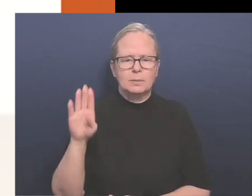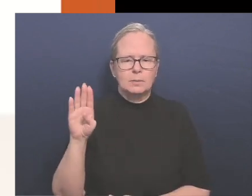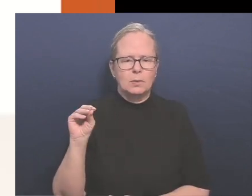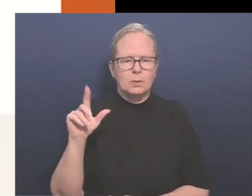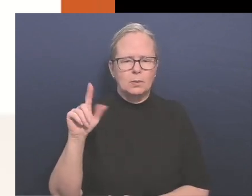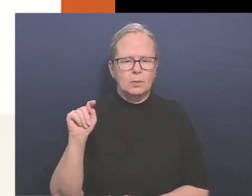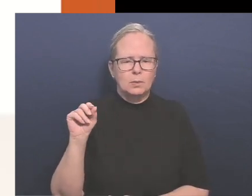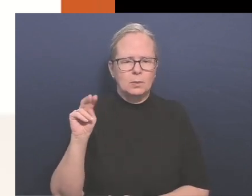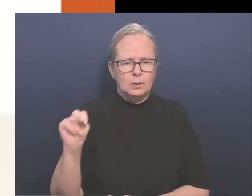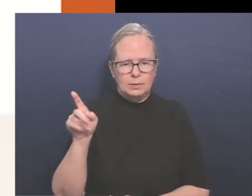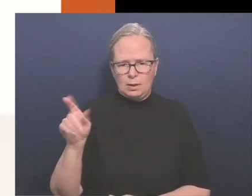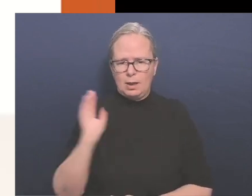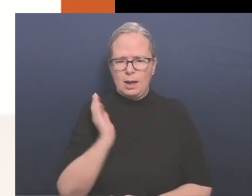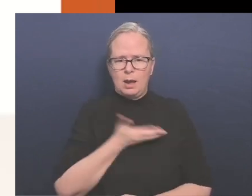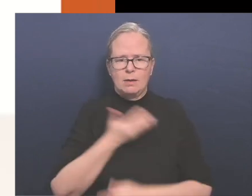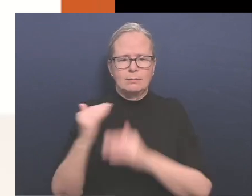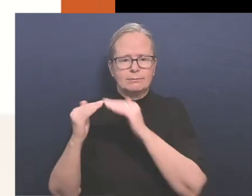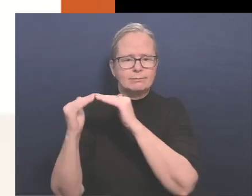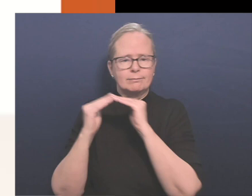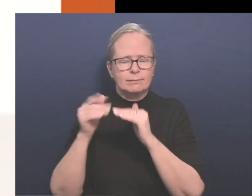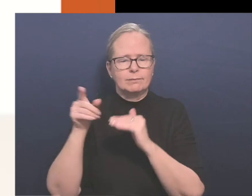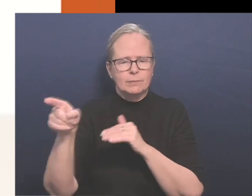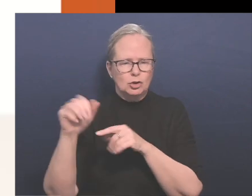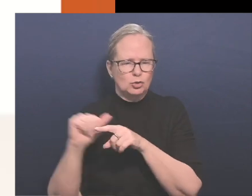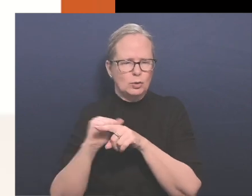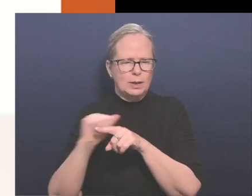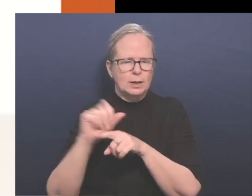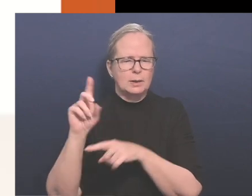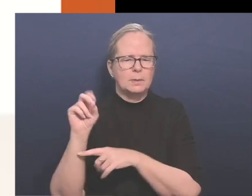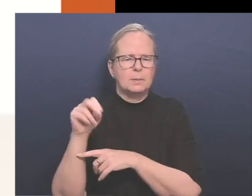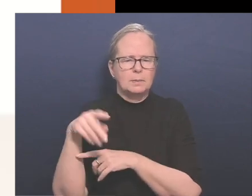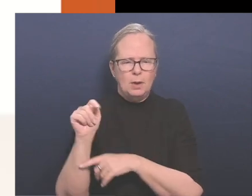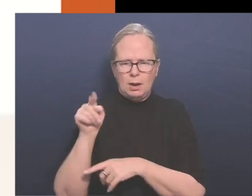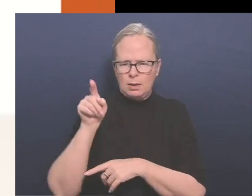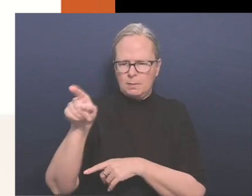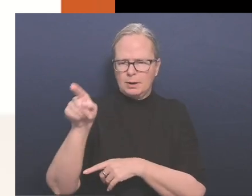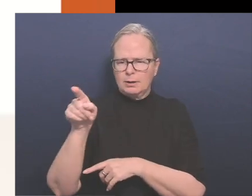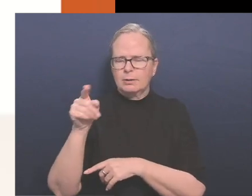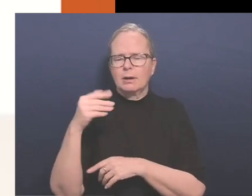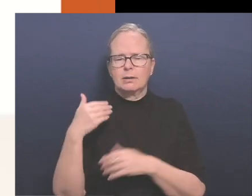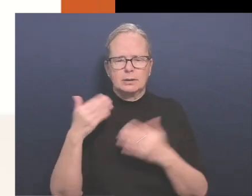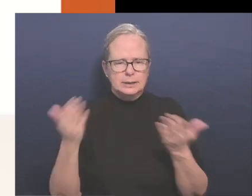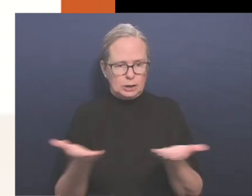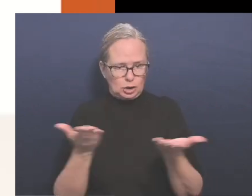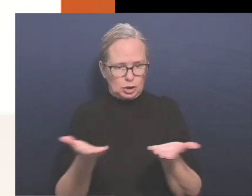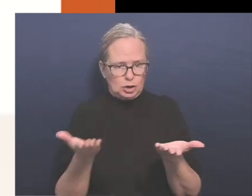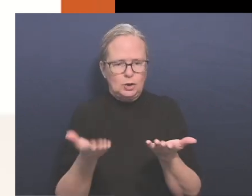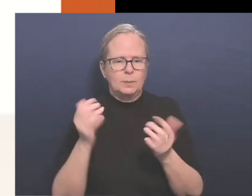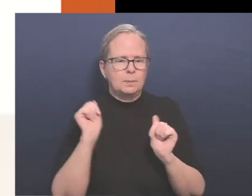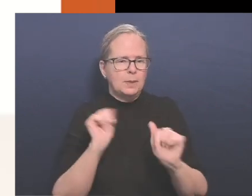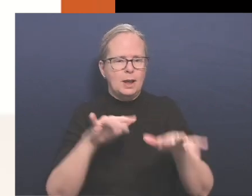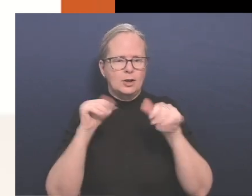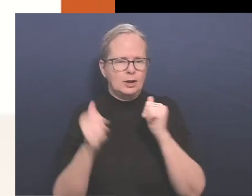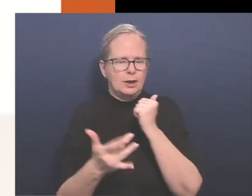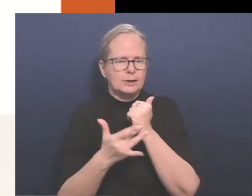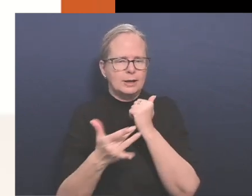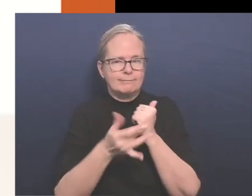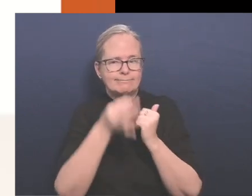newcomers have been invited into this treaty in the spirit of peace, friendship, and respect. Today, the meeting